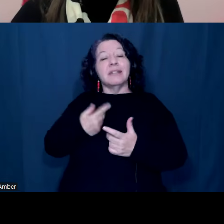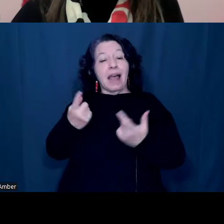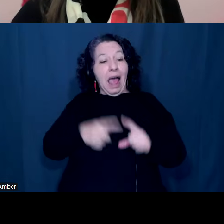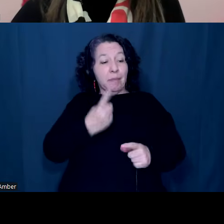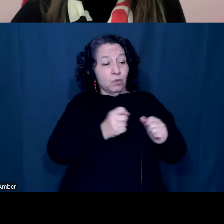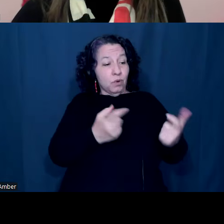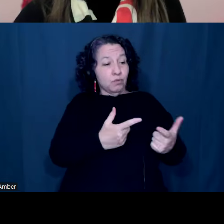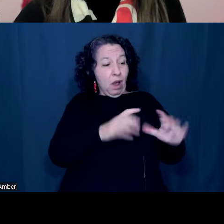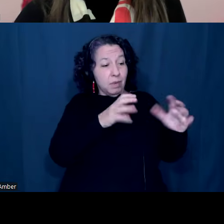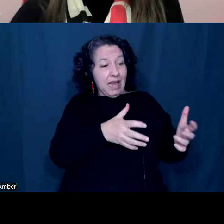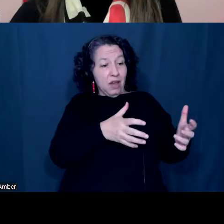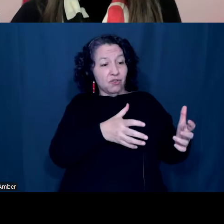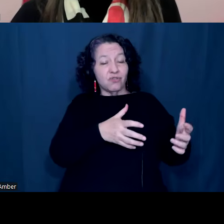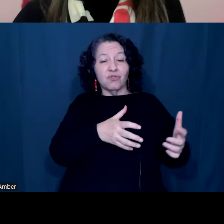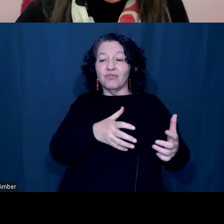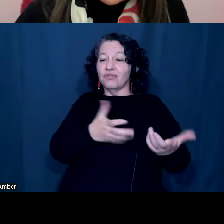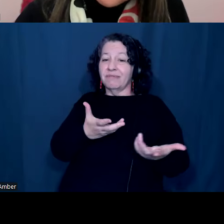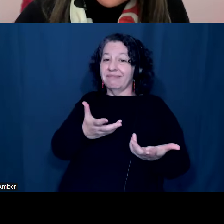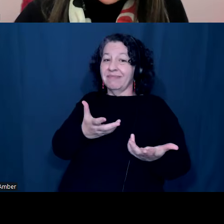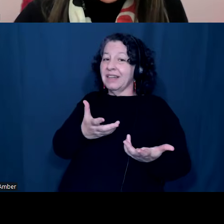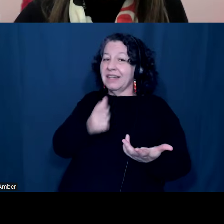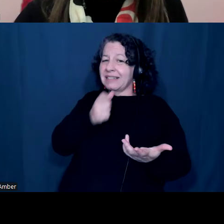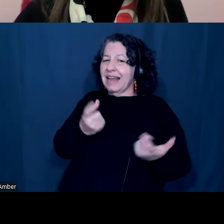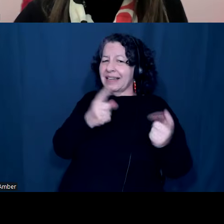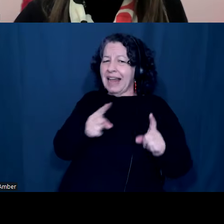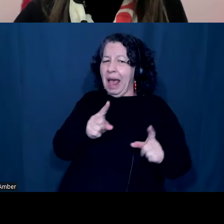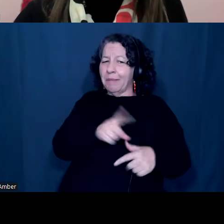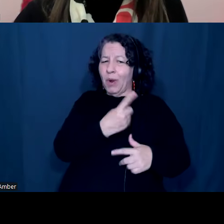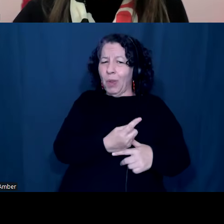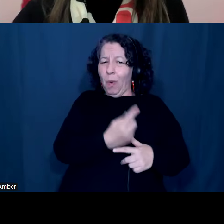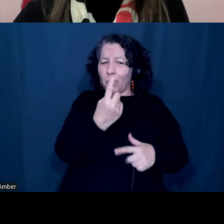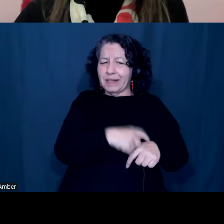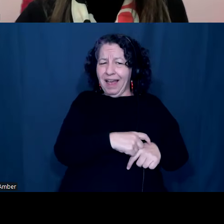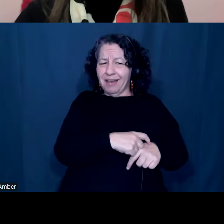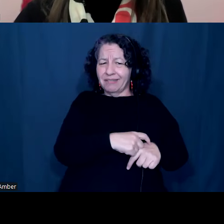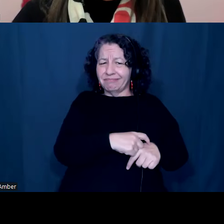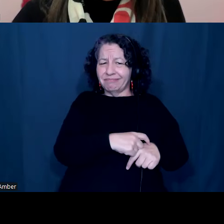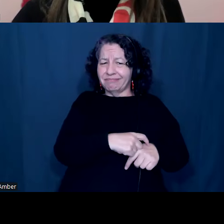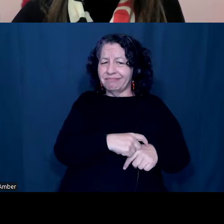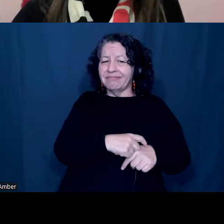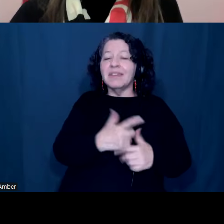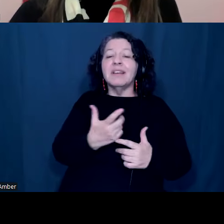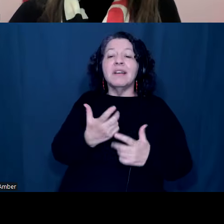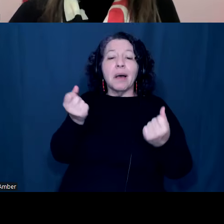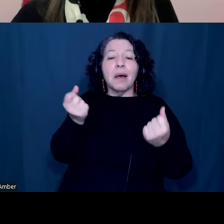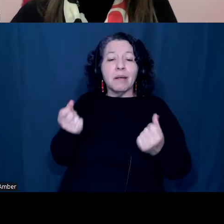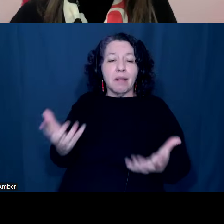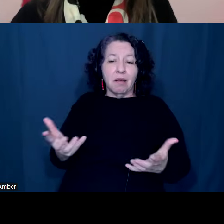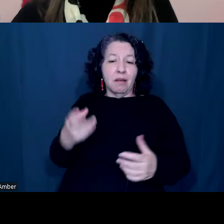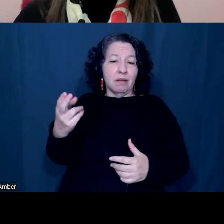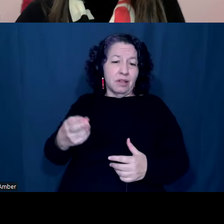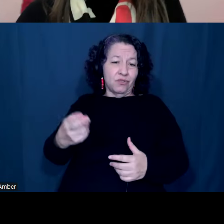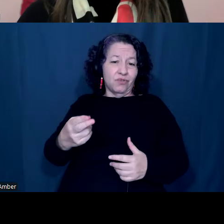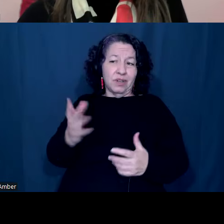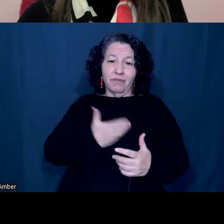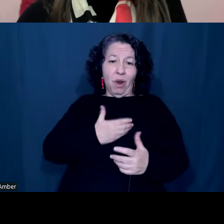nation rarely happens in isolation. For much of US history, Native peoples have